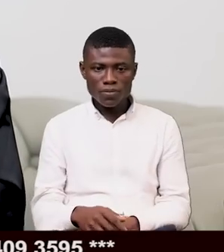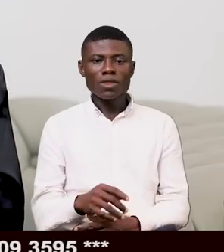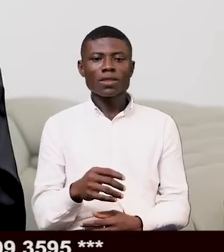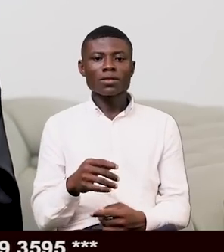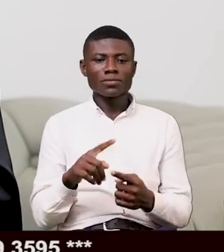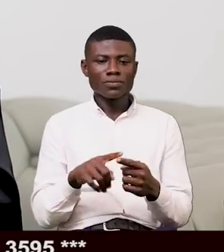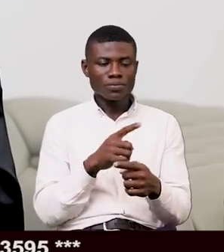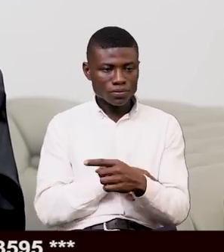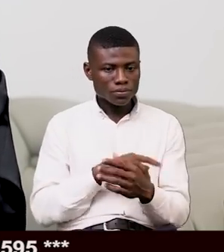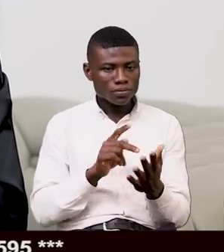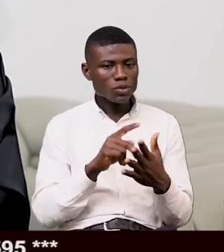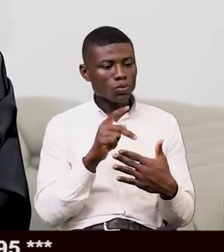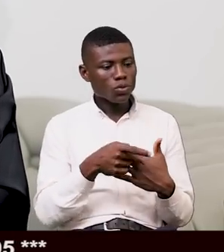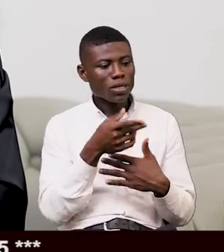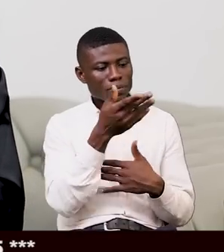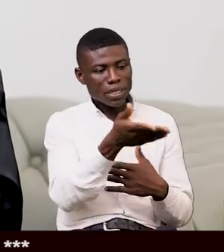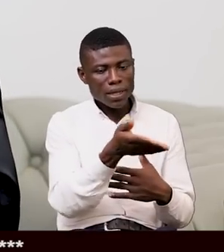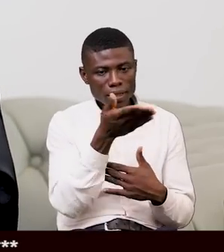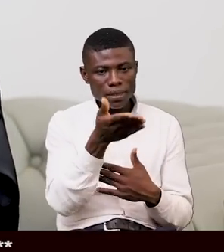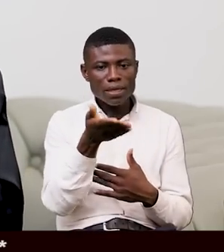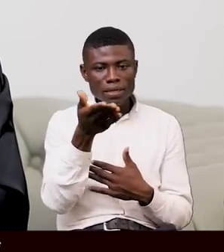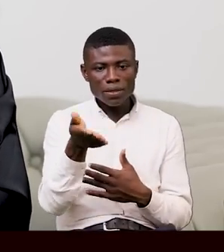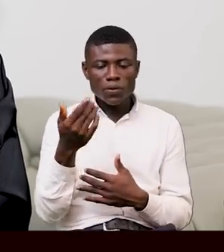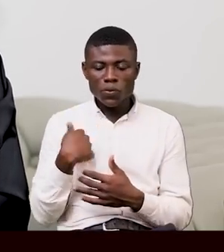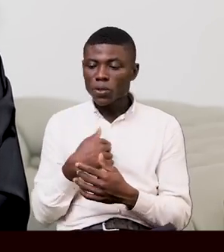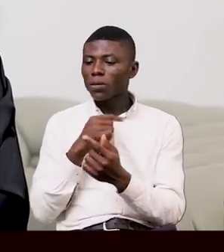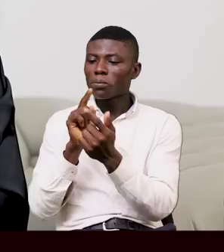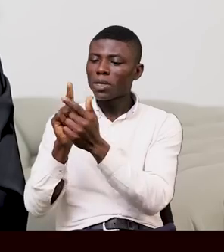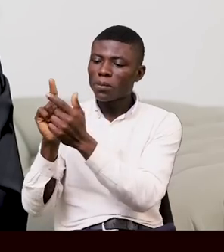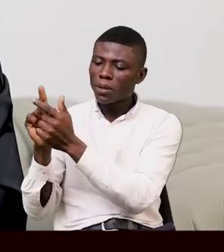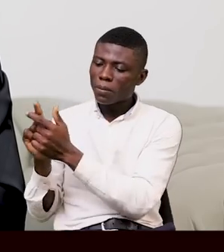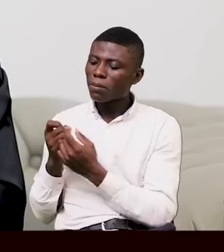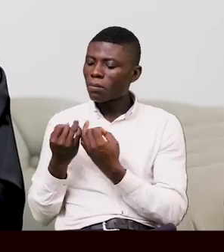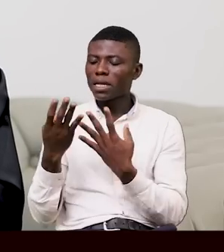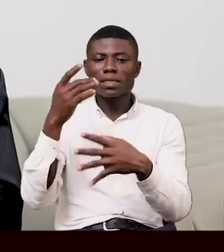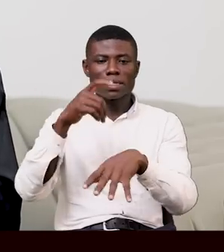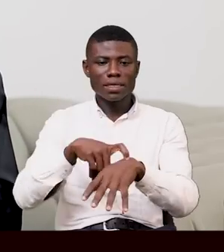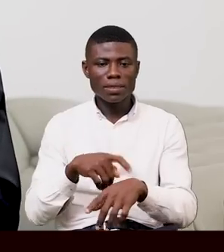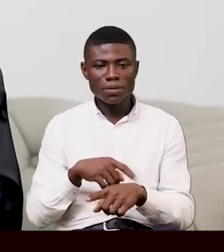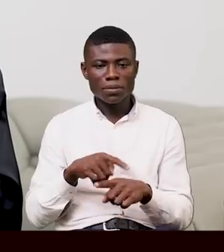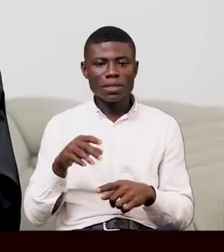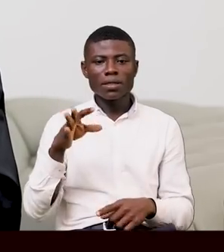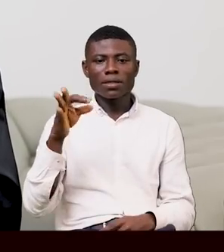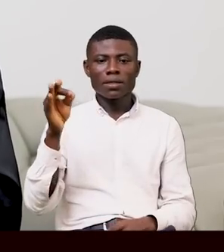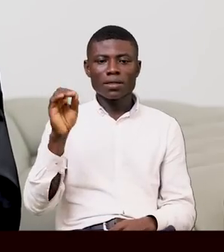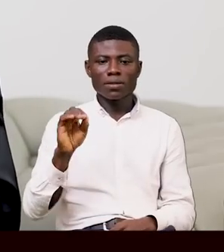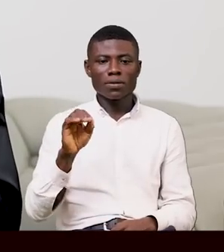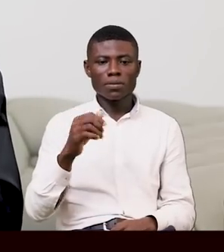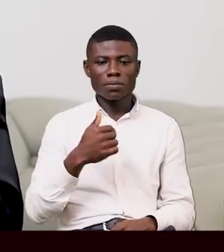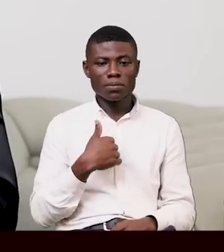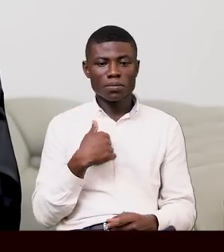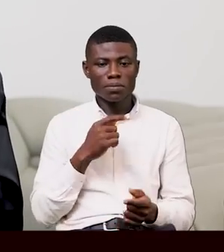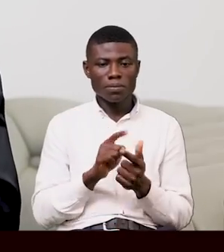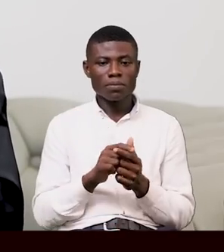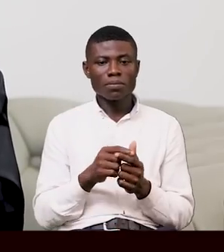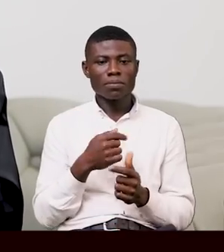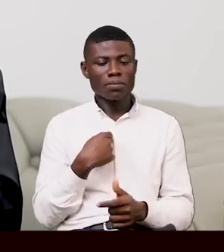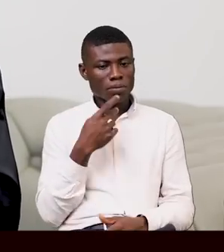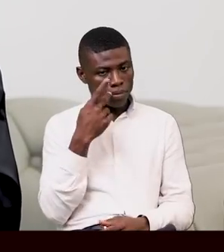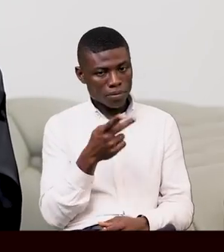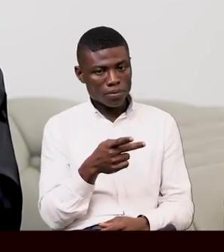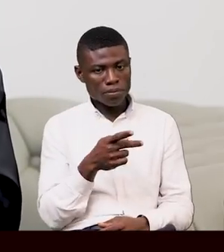there concert na wo ho ye shia piece baby bebre 90% a me shia wana me hwe mo